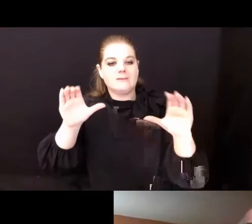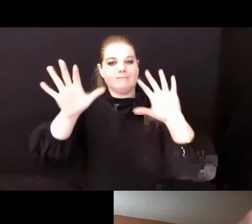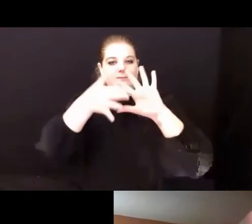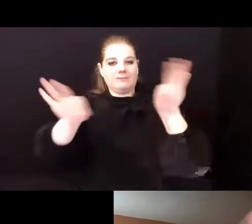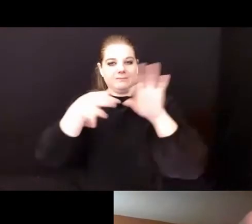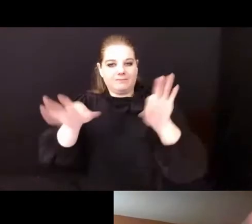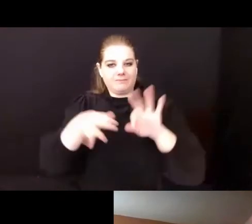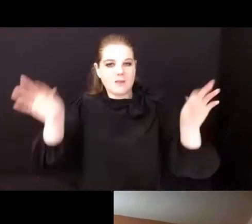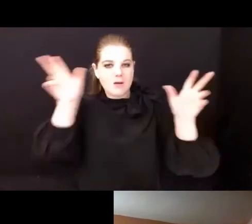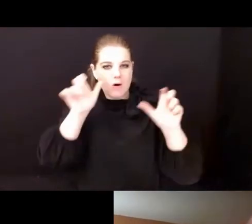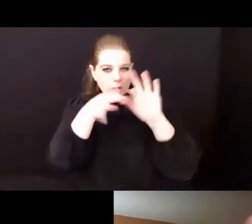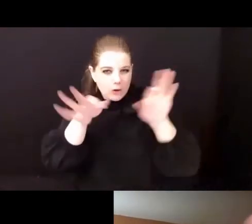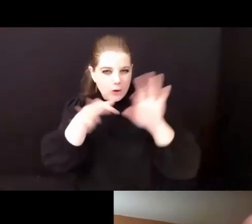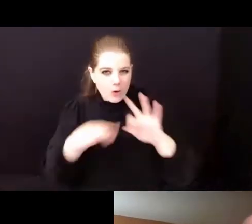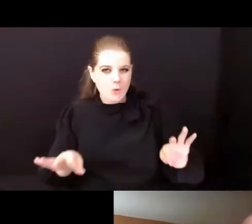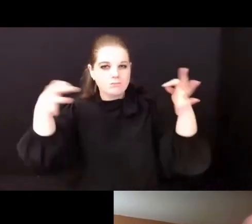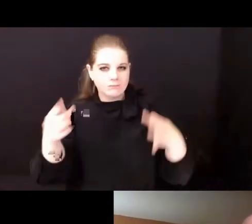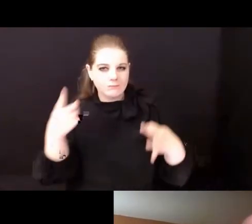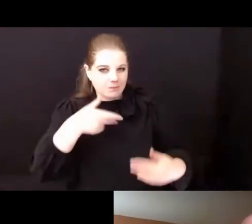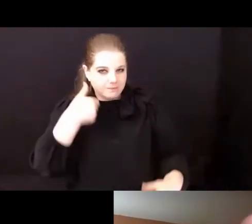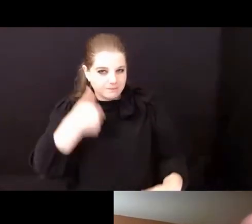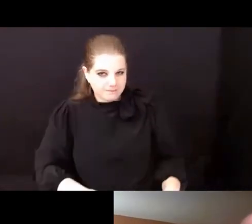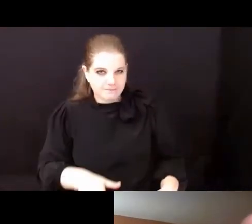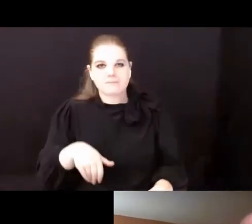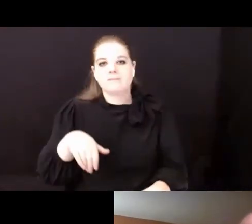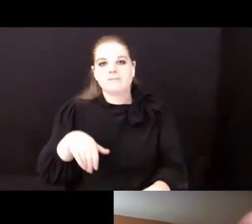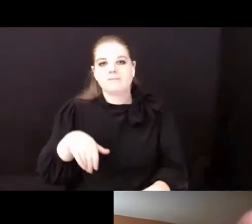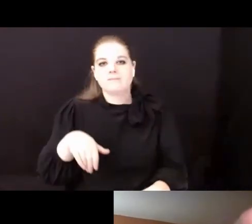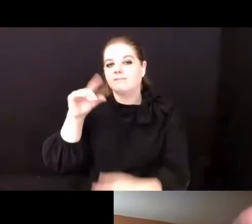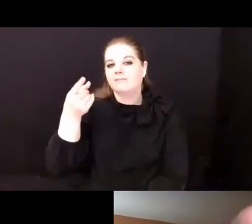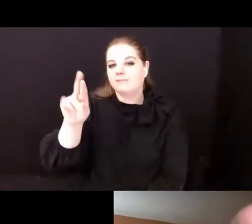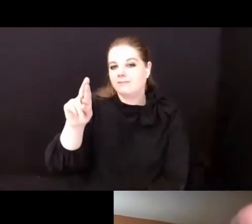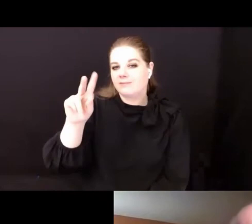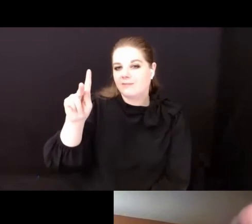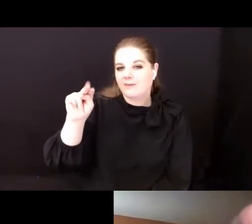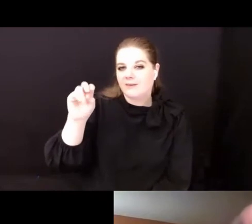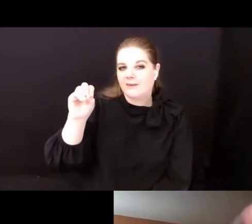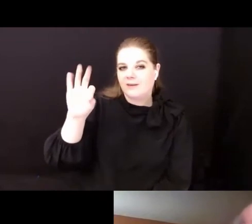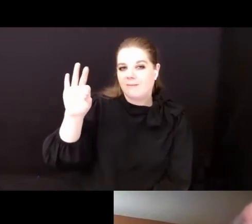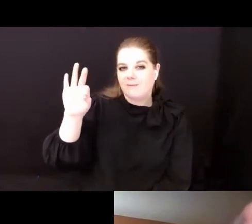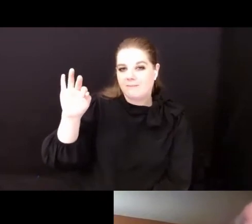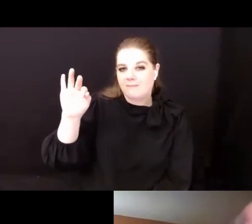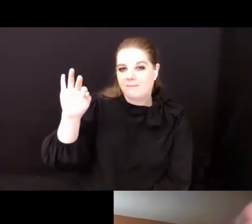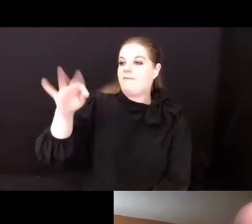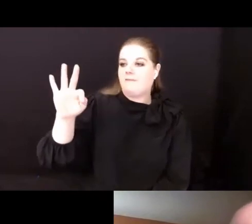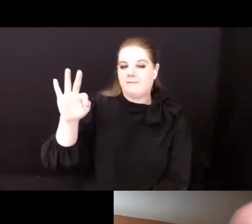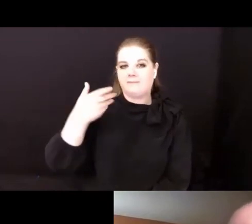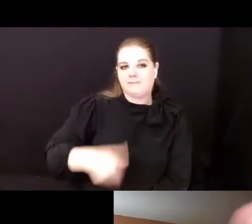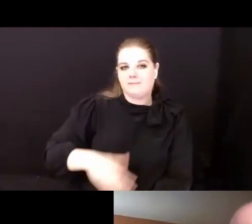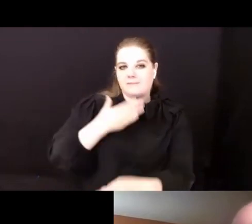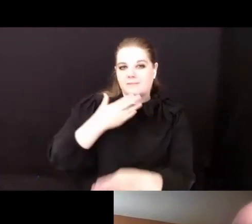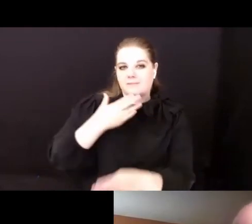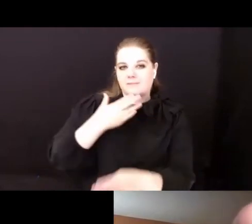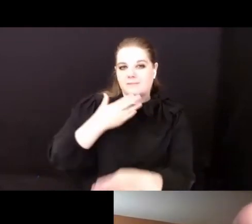for our audience. My name is Amy Abernoff, and I am a